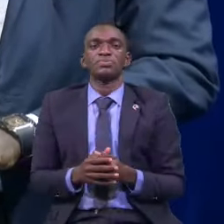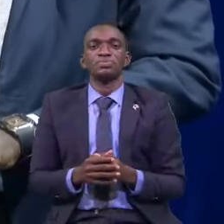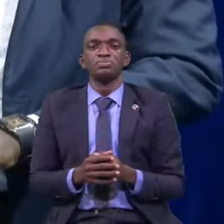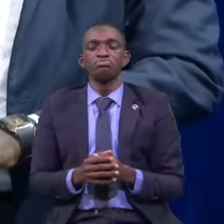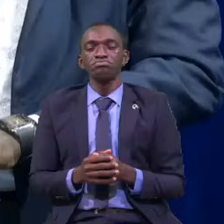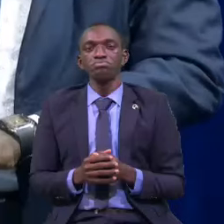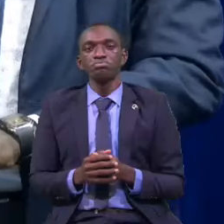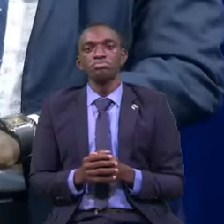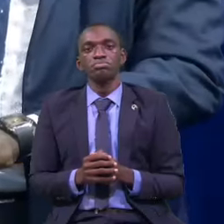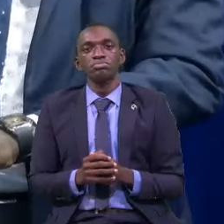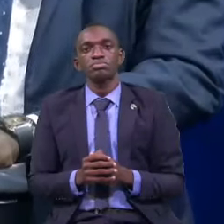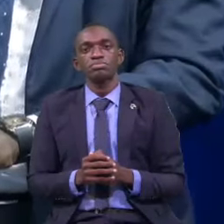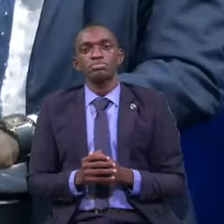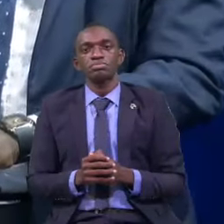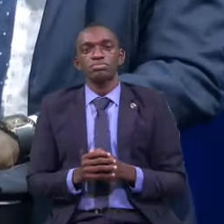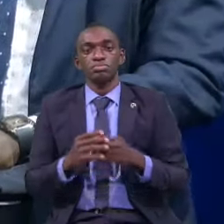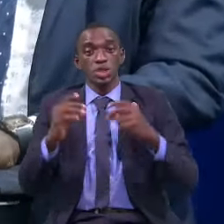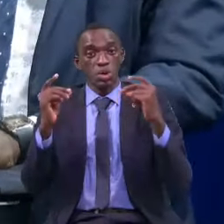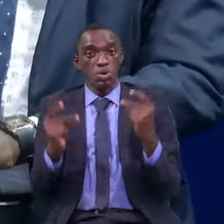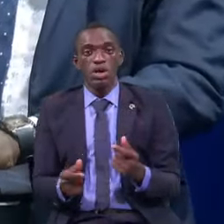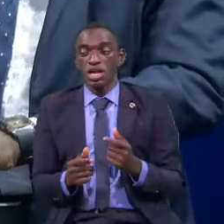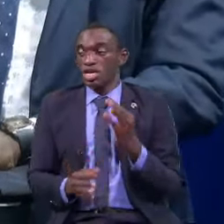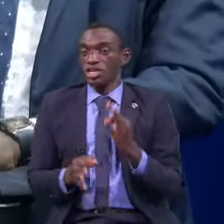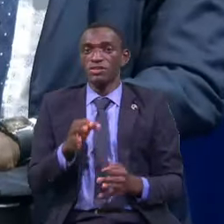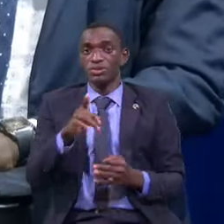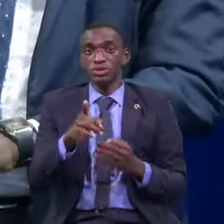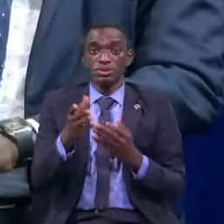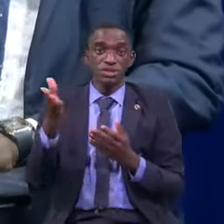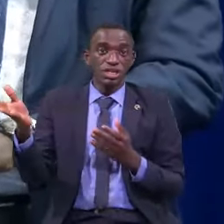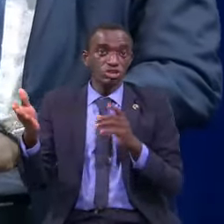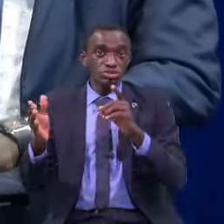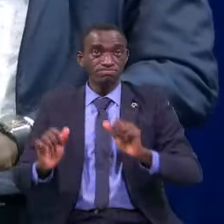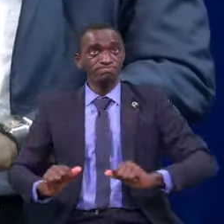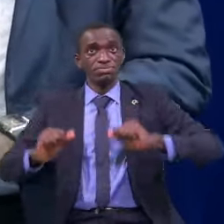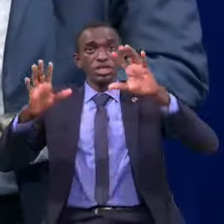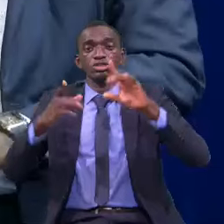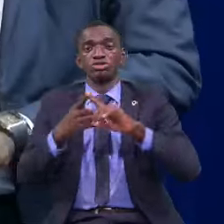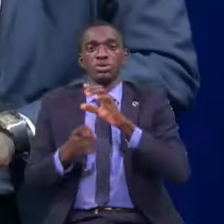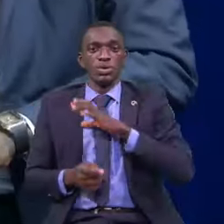Quickly. If you are there, you have given your life to Christ and the counselors